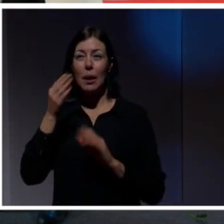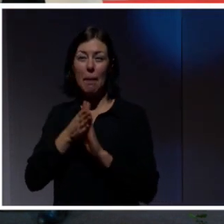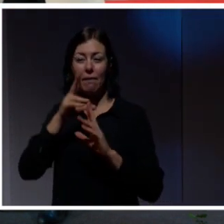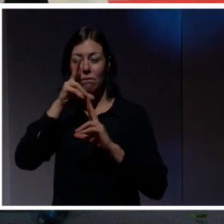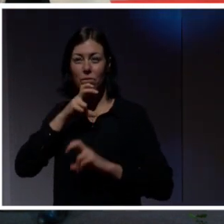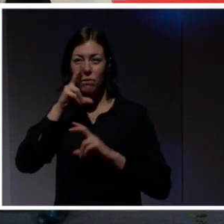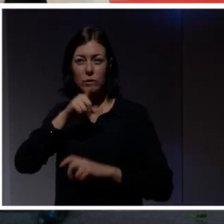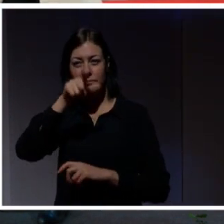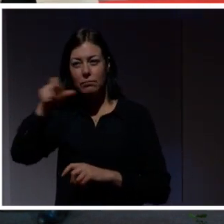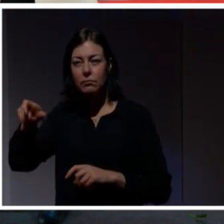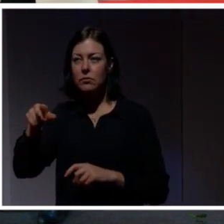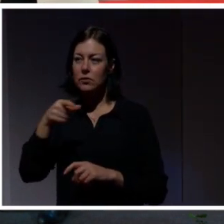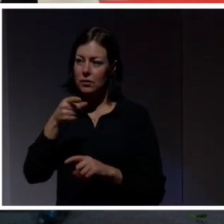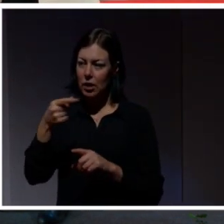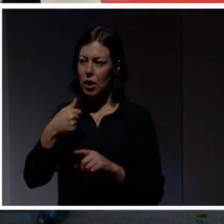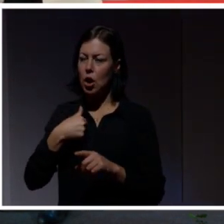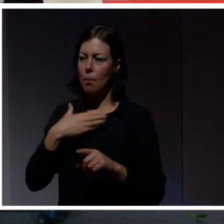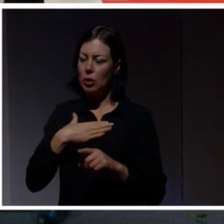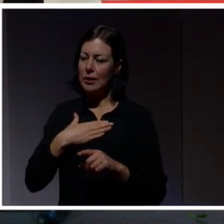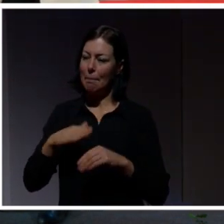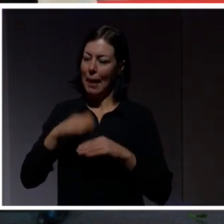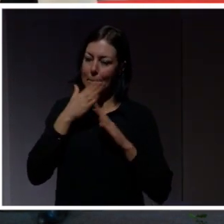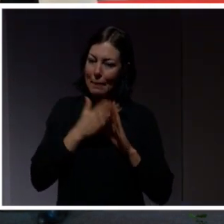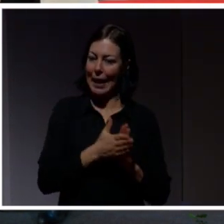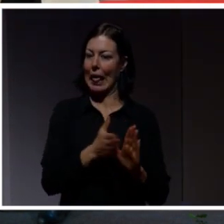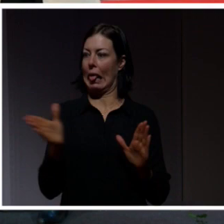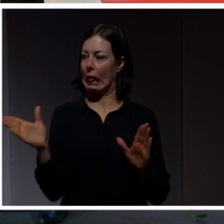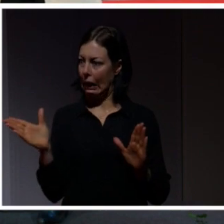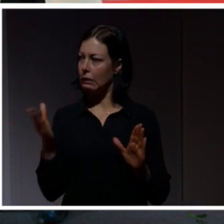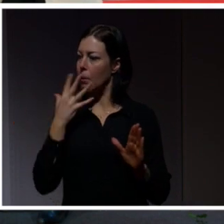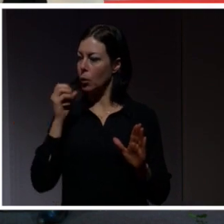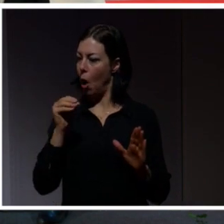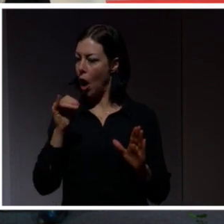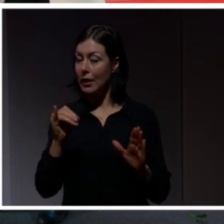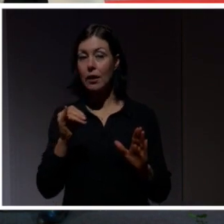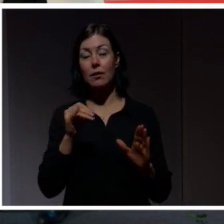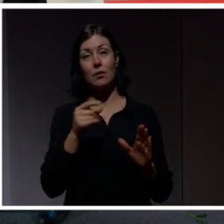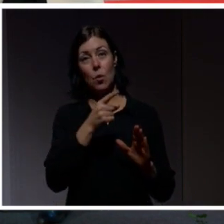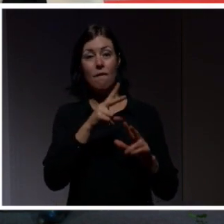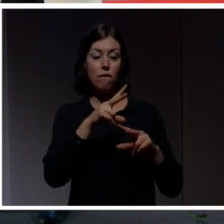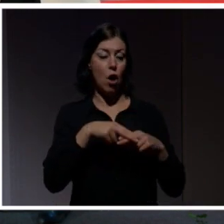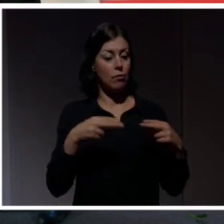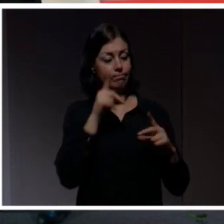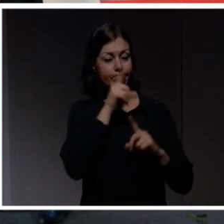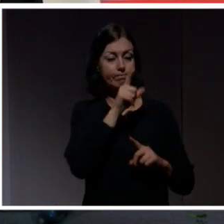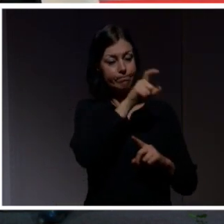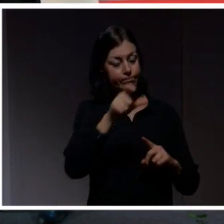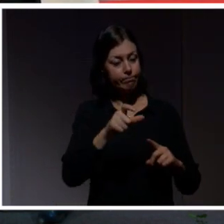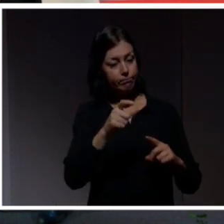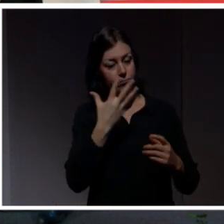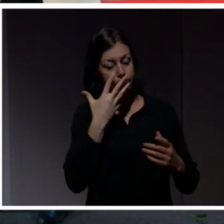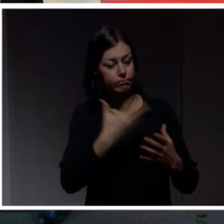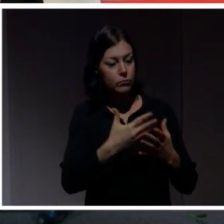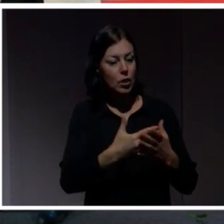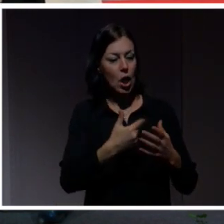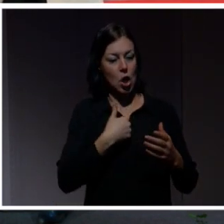to get them to see AI a bit broader. Normally, when I talk to the general public, I have to get them to really sort of see that AI is a